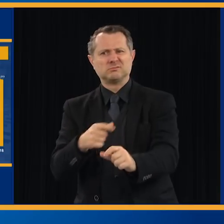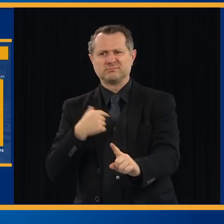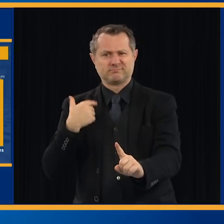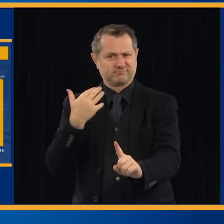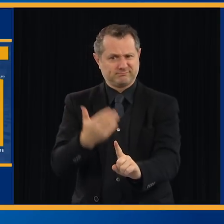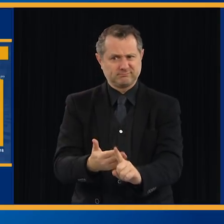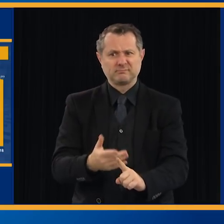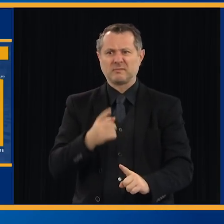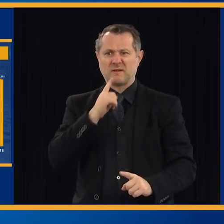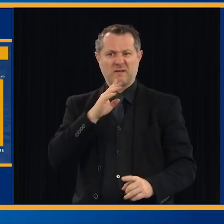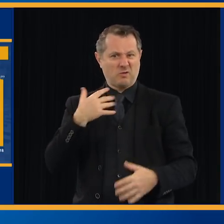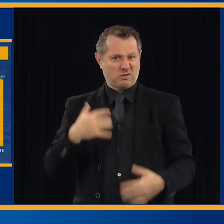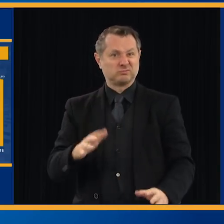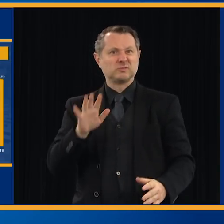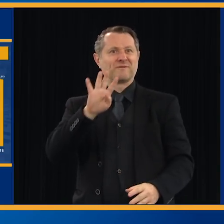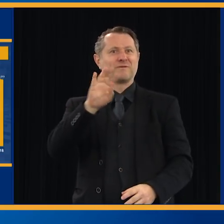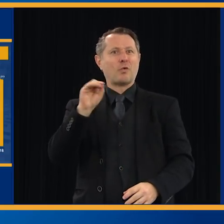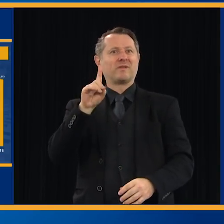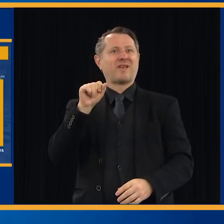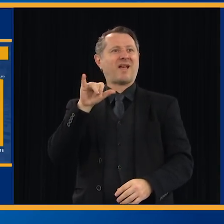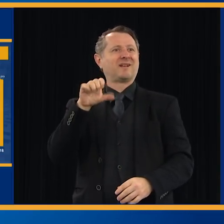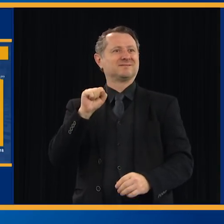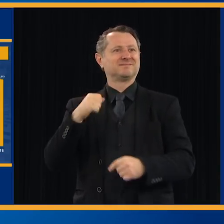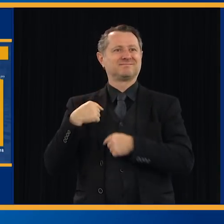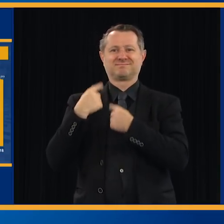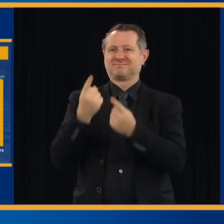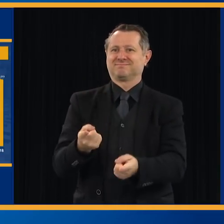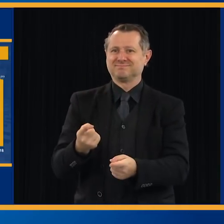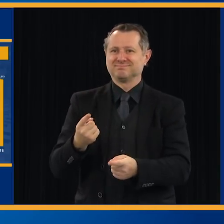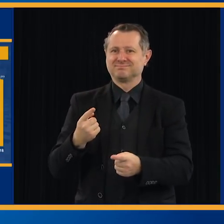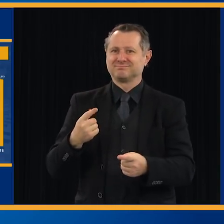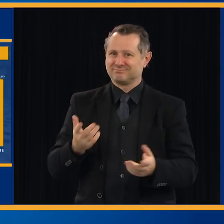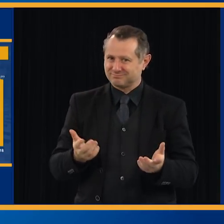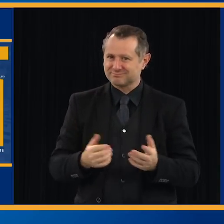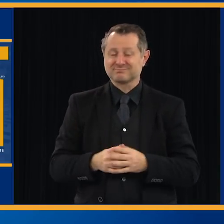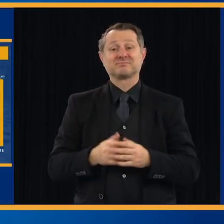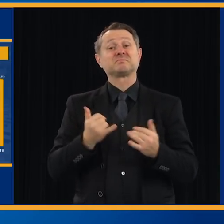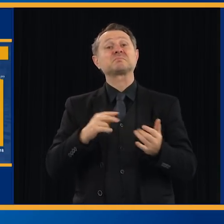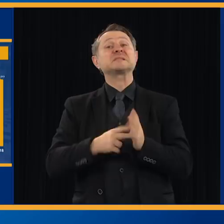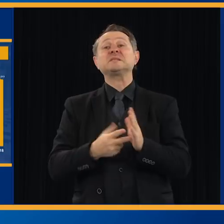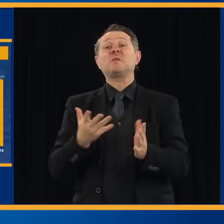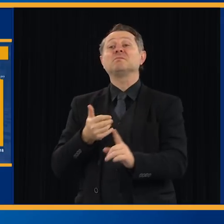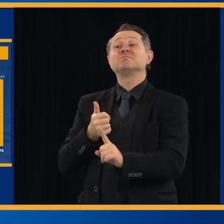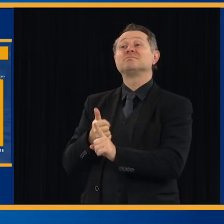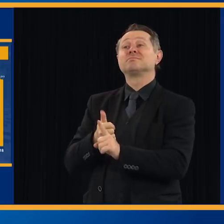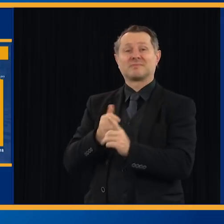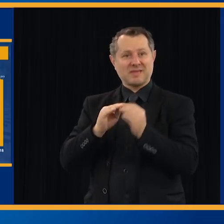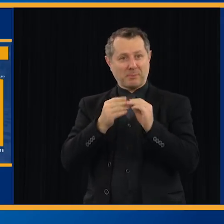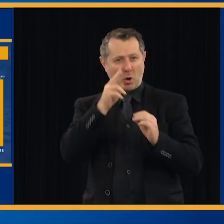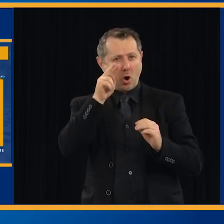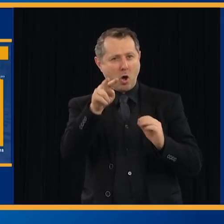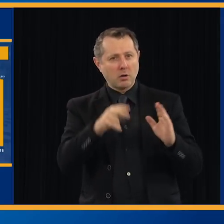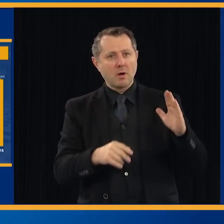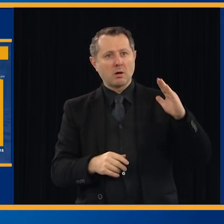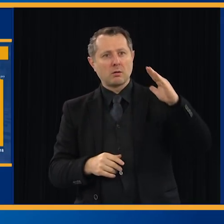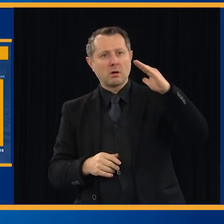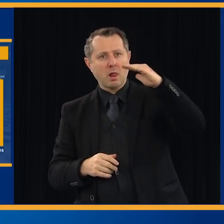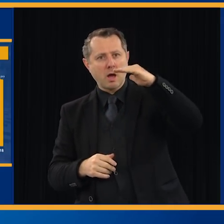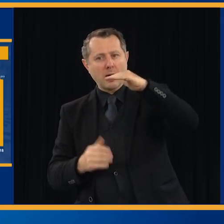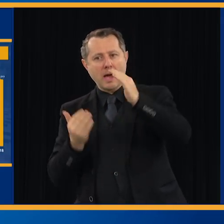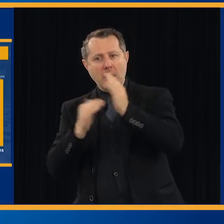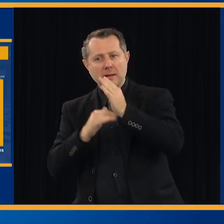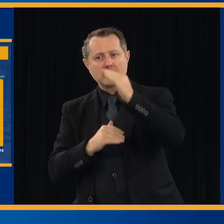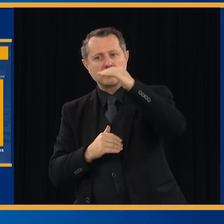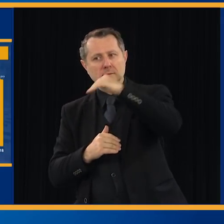days. The total hospitalization rate is down again in the state of New York. We're down to